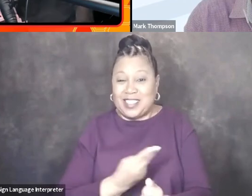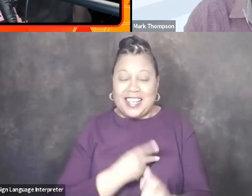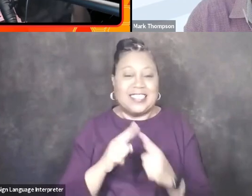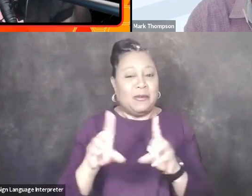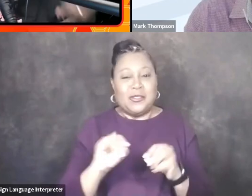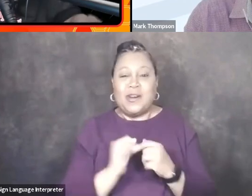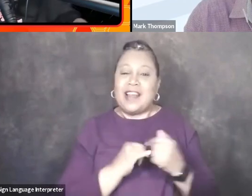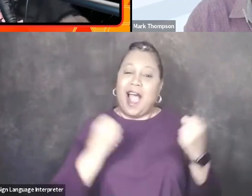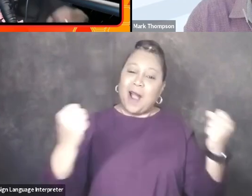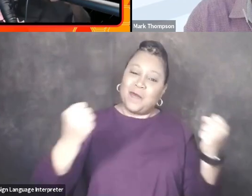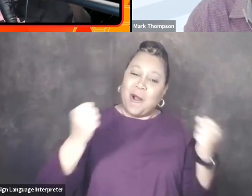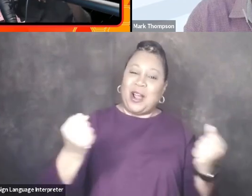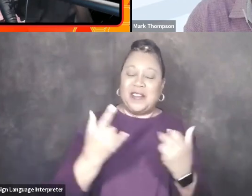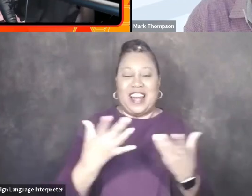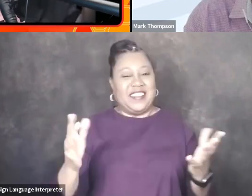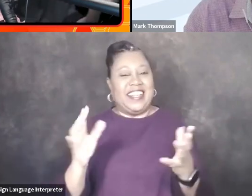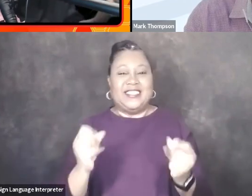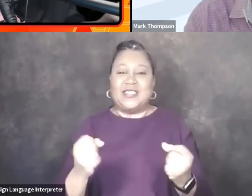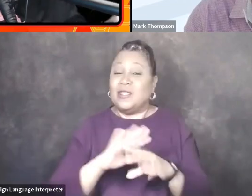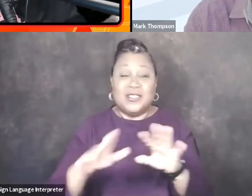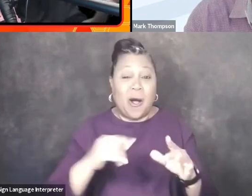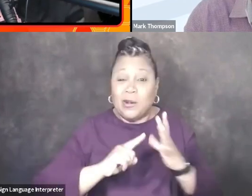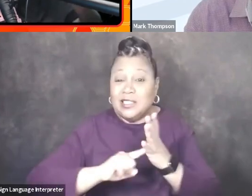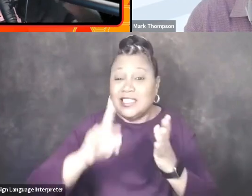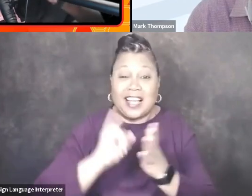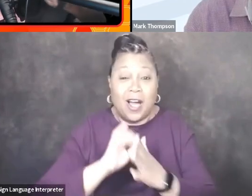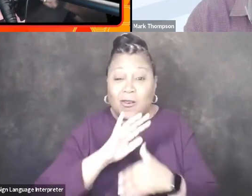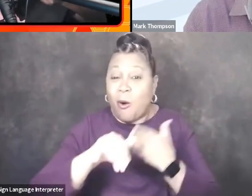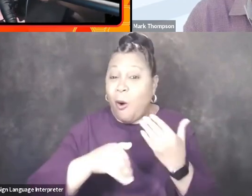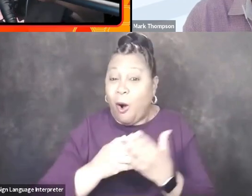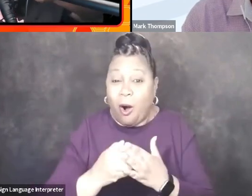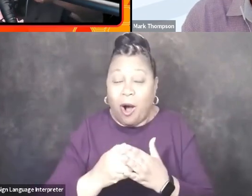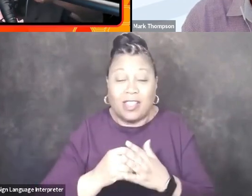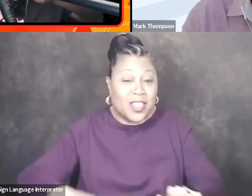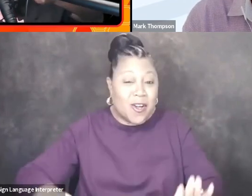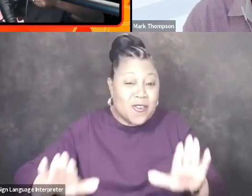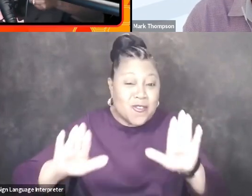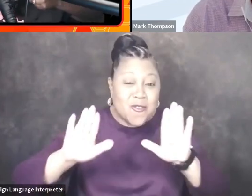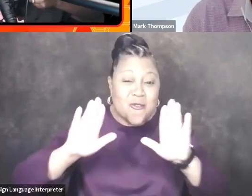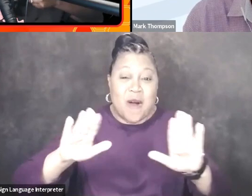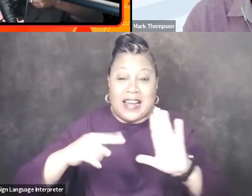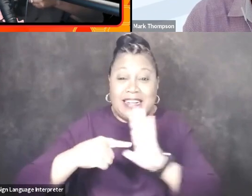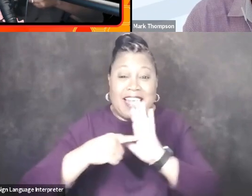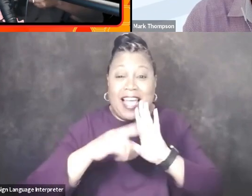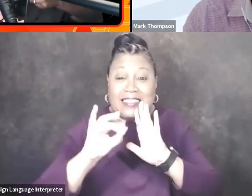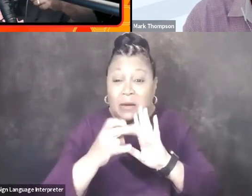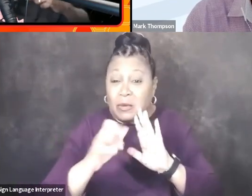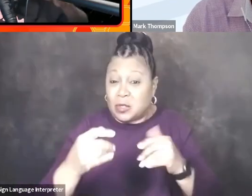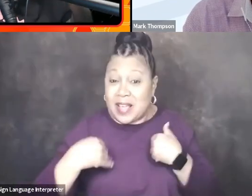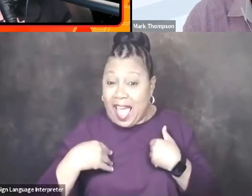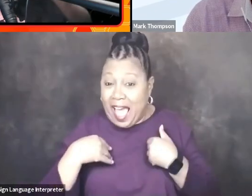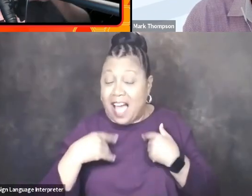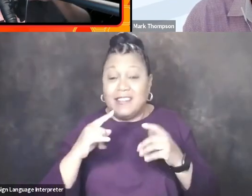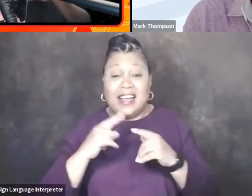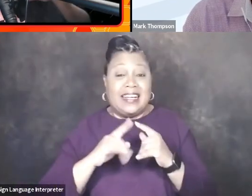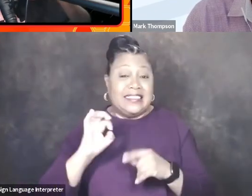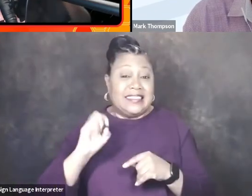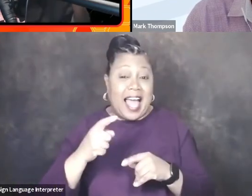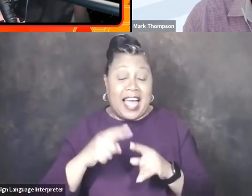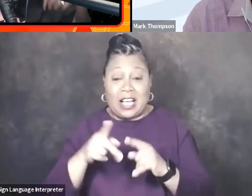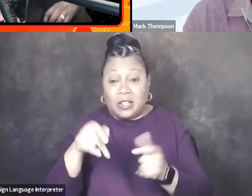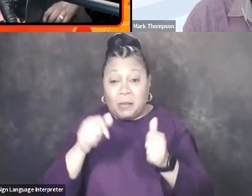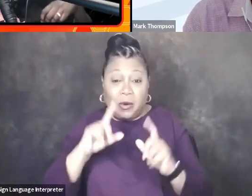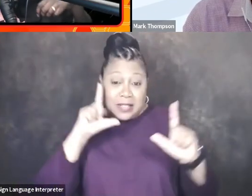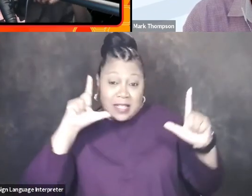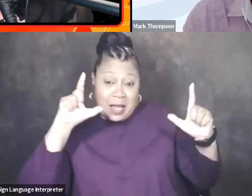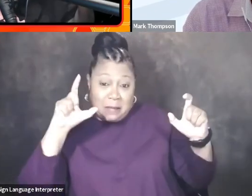doing our workout and everything. So go check out all the great exhibitors that we have over there. Tag us in the post, take a